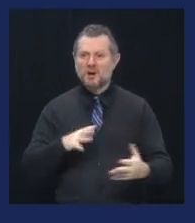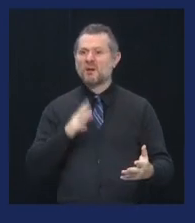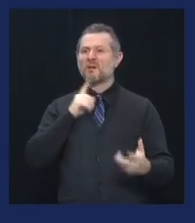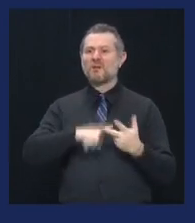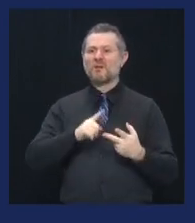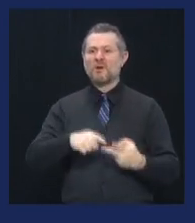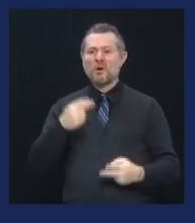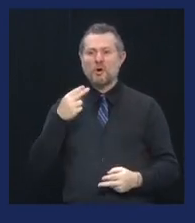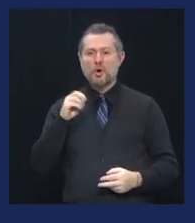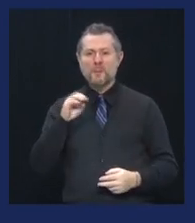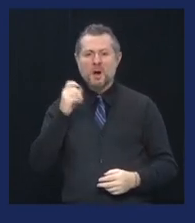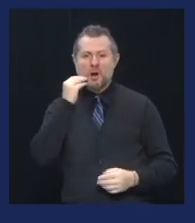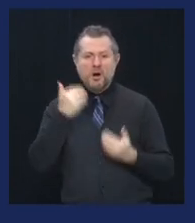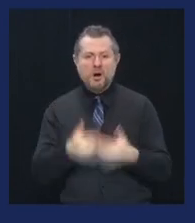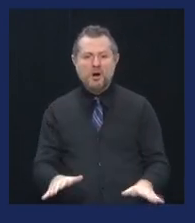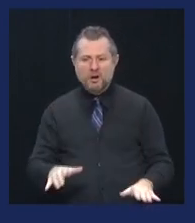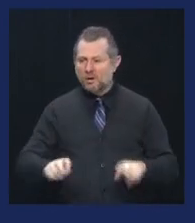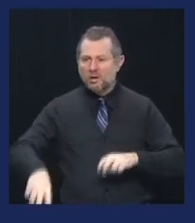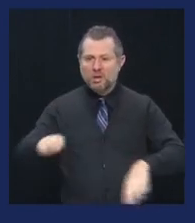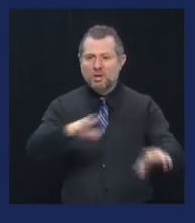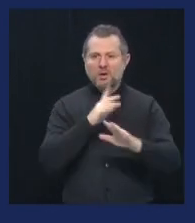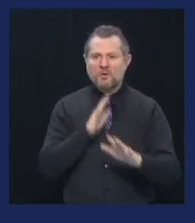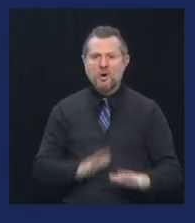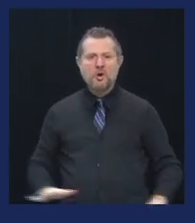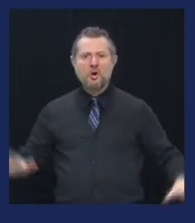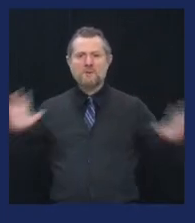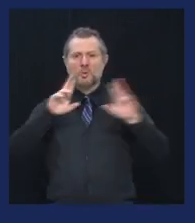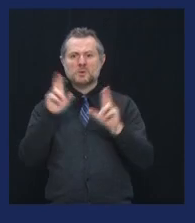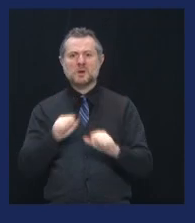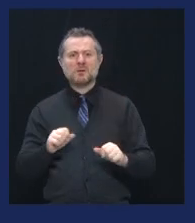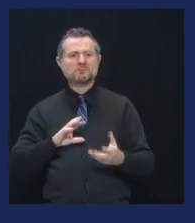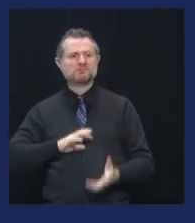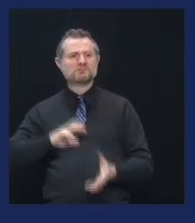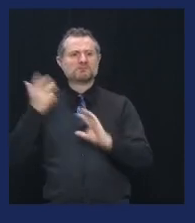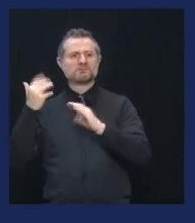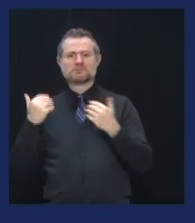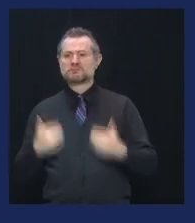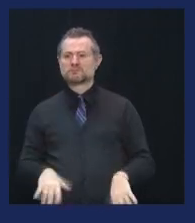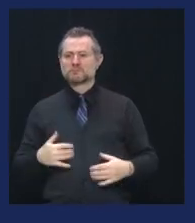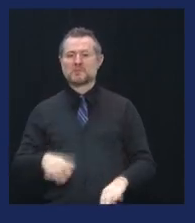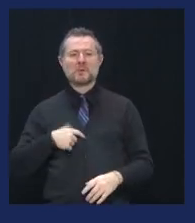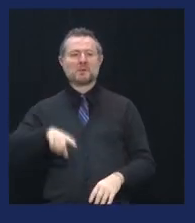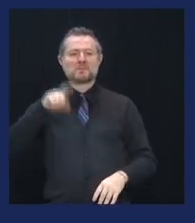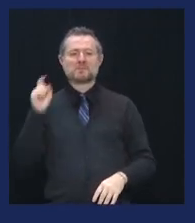crisis. We must bring culture and arts back to life.